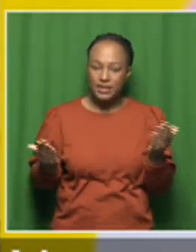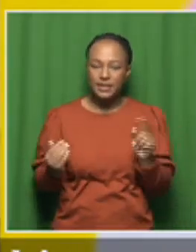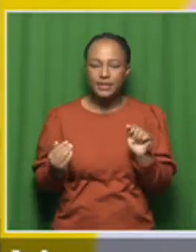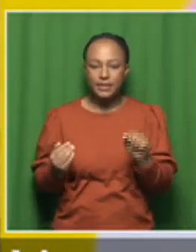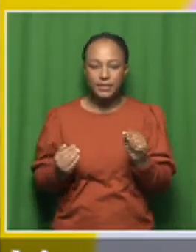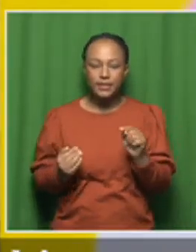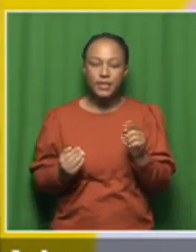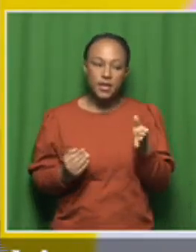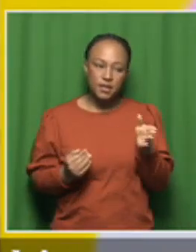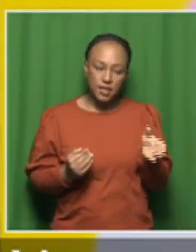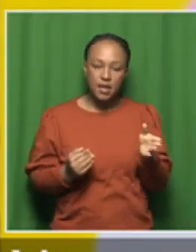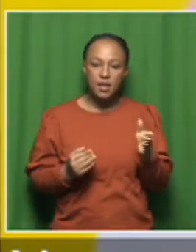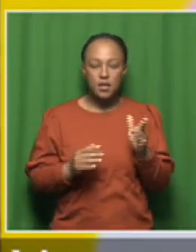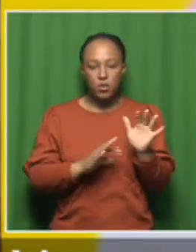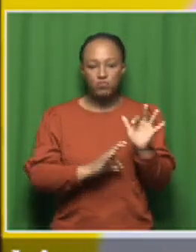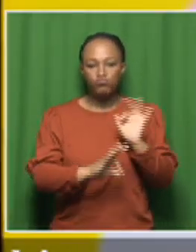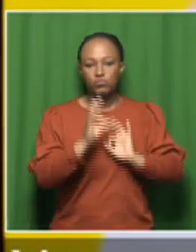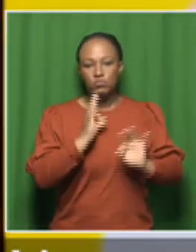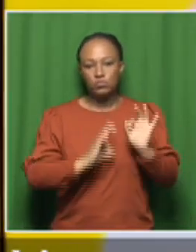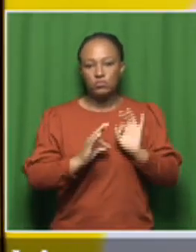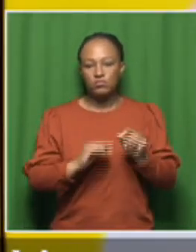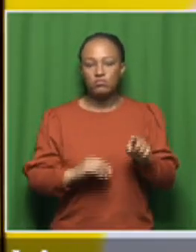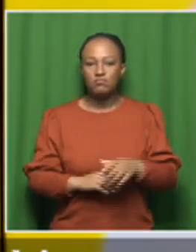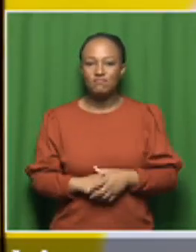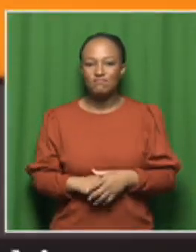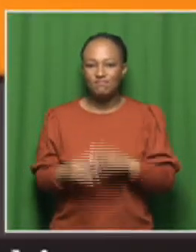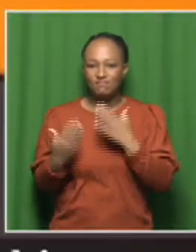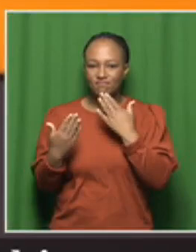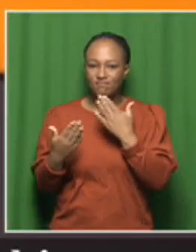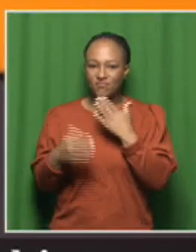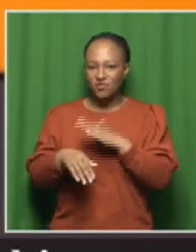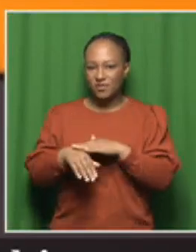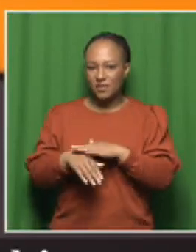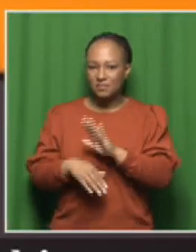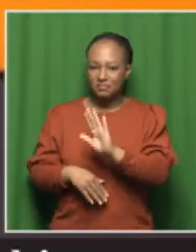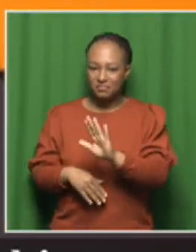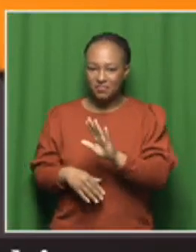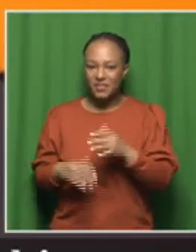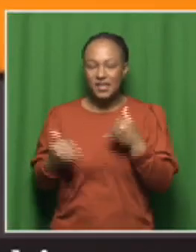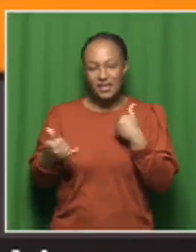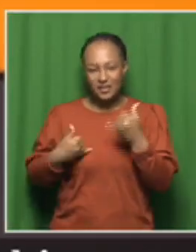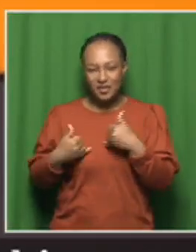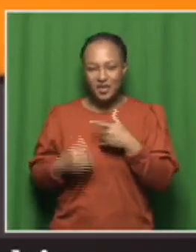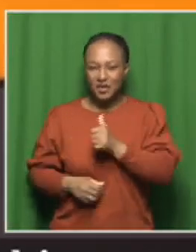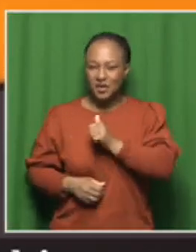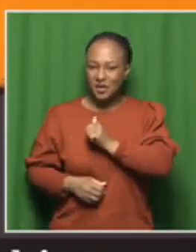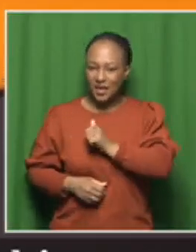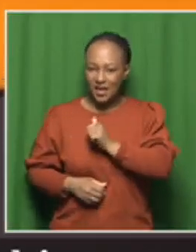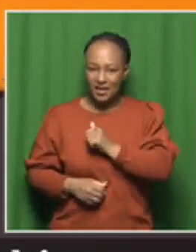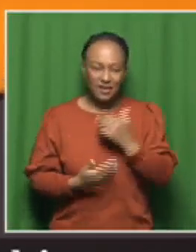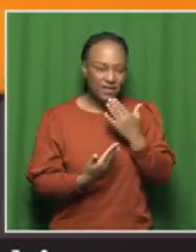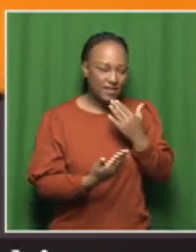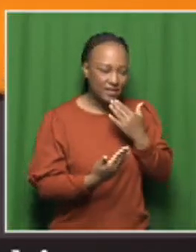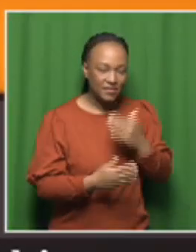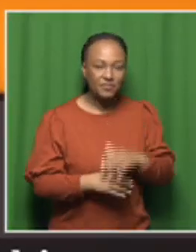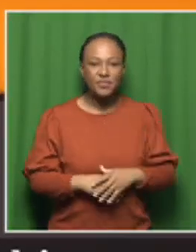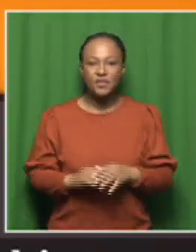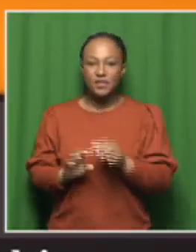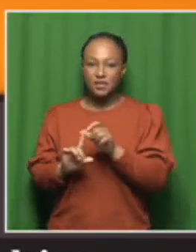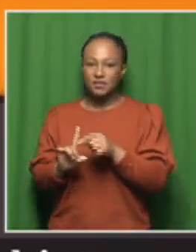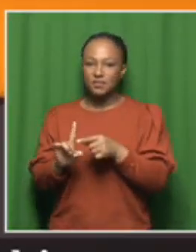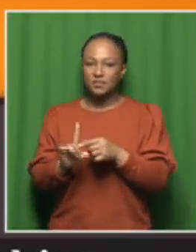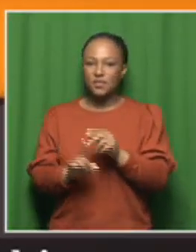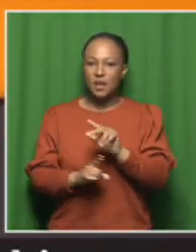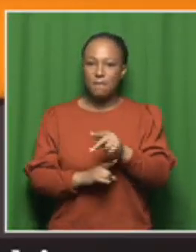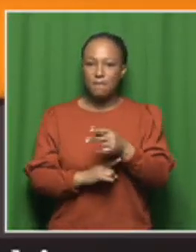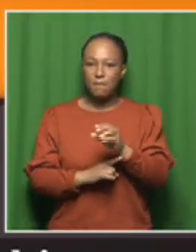about their installations as well. Perfect. So, well, Pholosho, thank you for your time, for joining us. Thank you. Wishing you all the best. Great. Exciting project there. Pholosho More, project